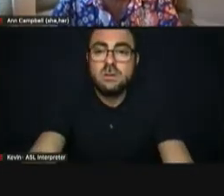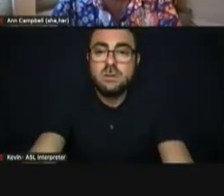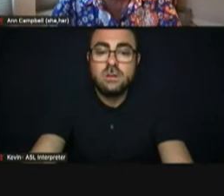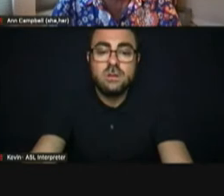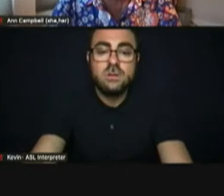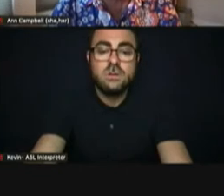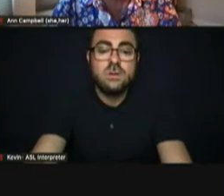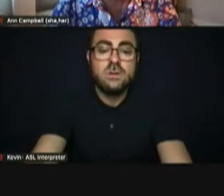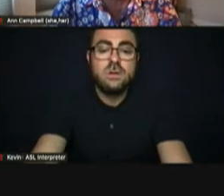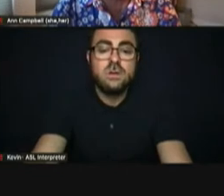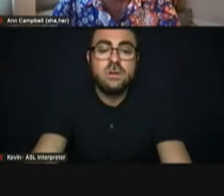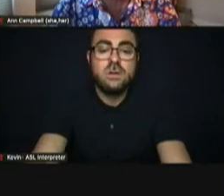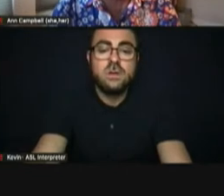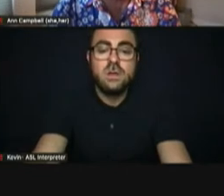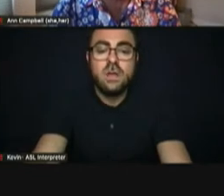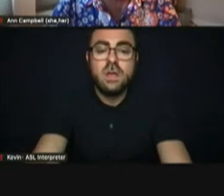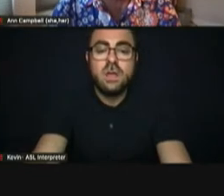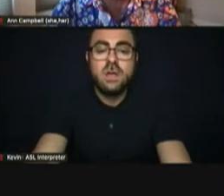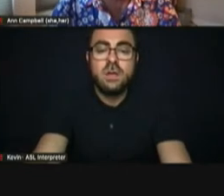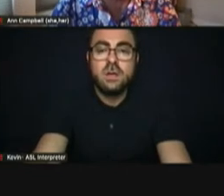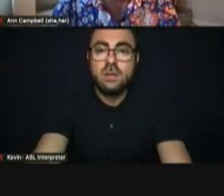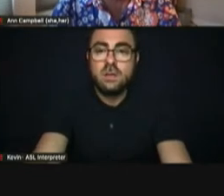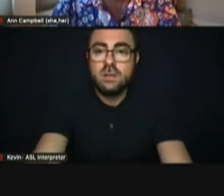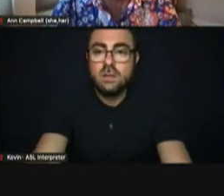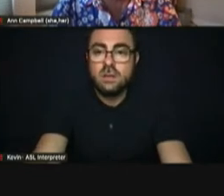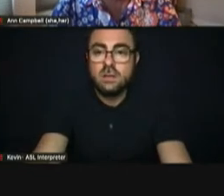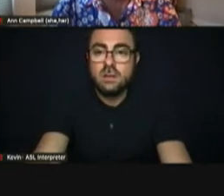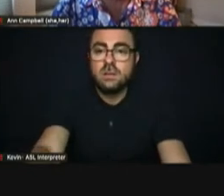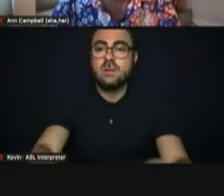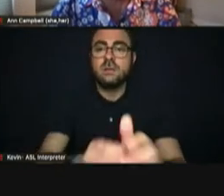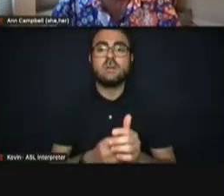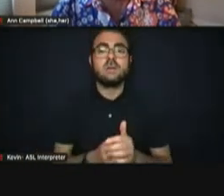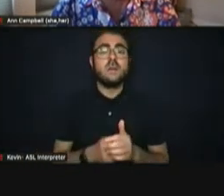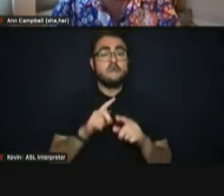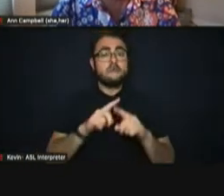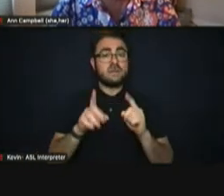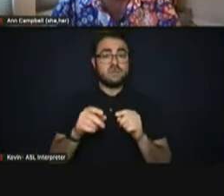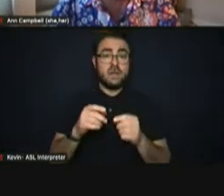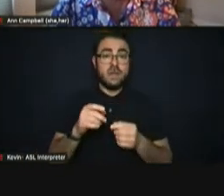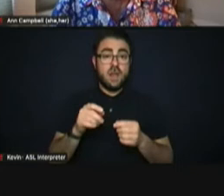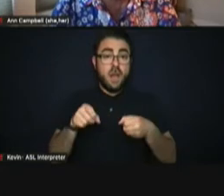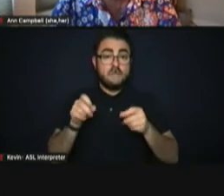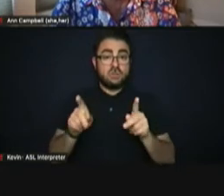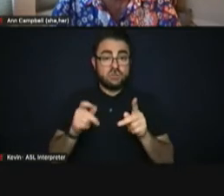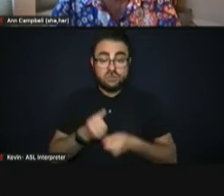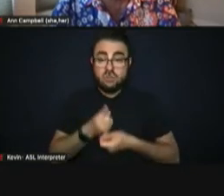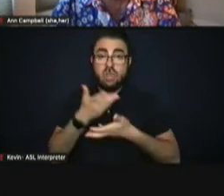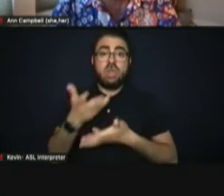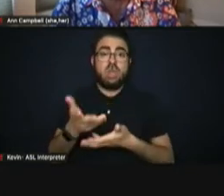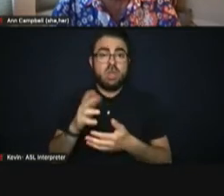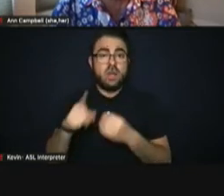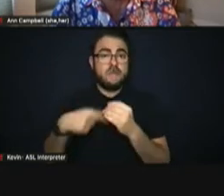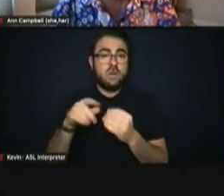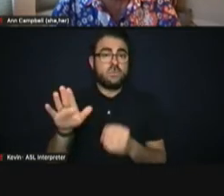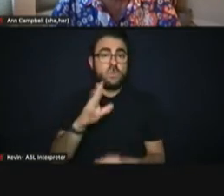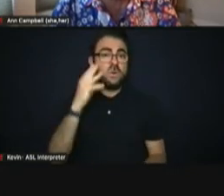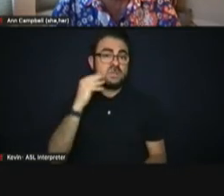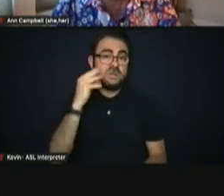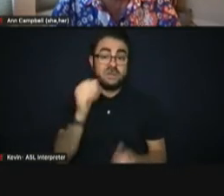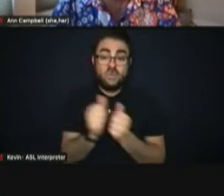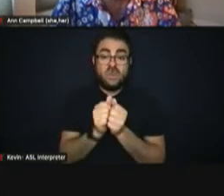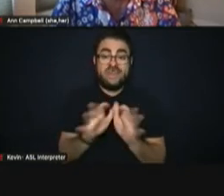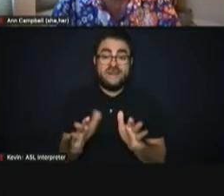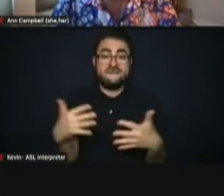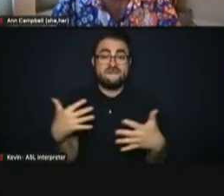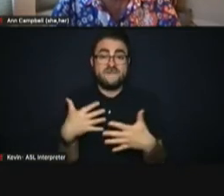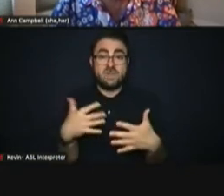to have a community to talk about their encounter without the fear of who